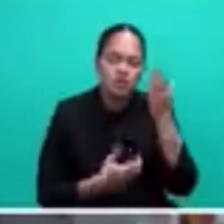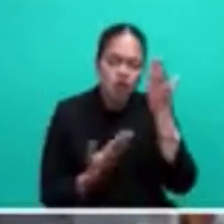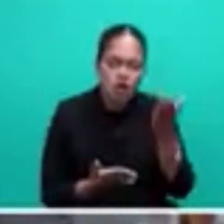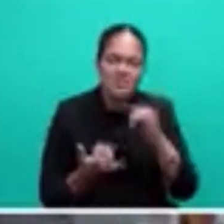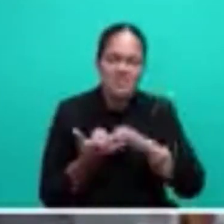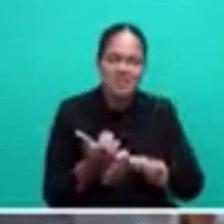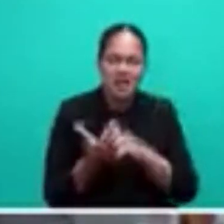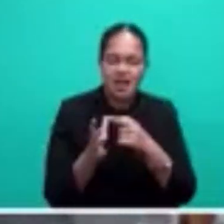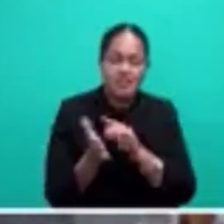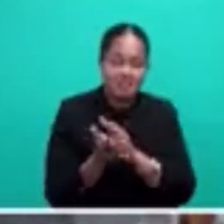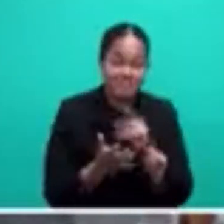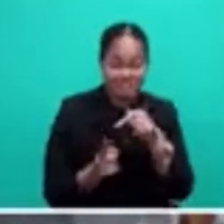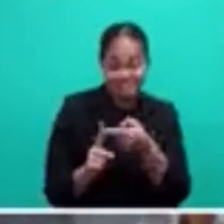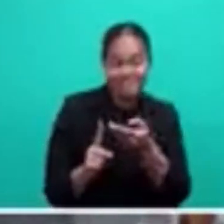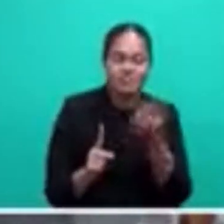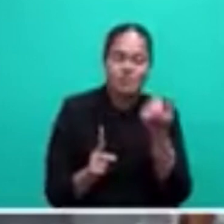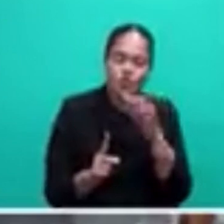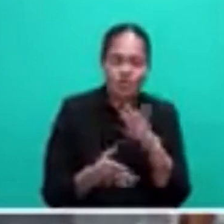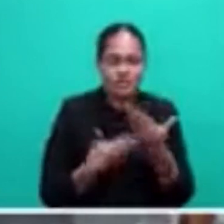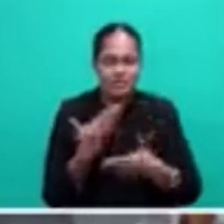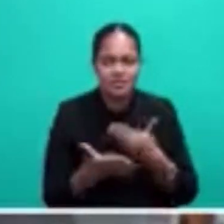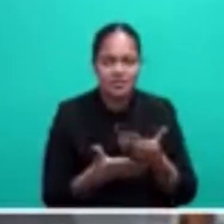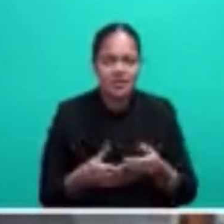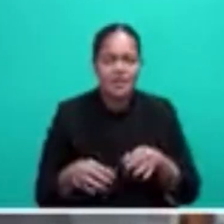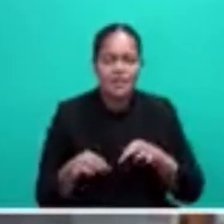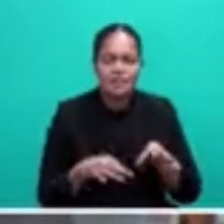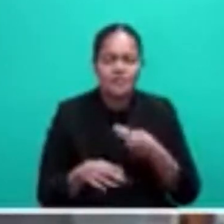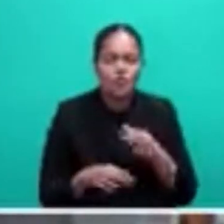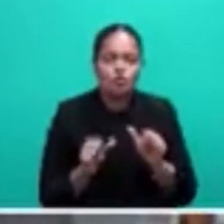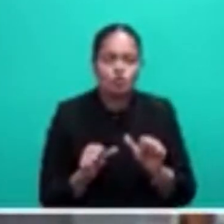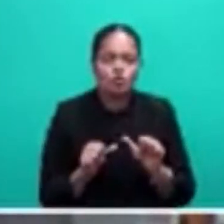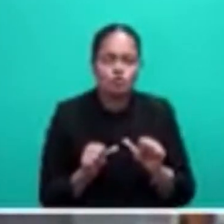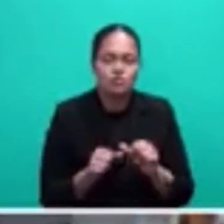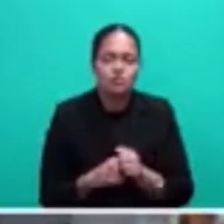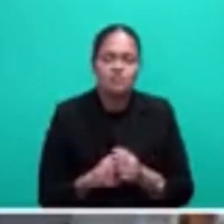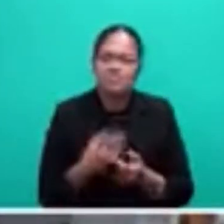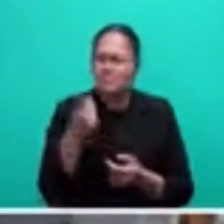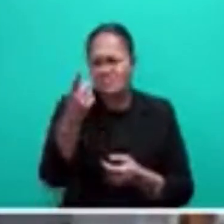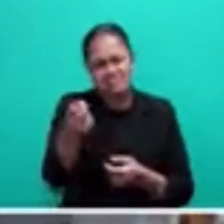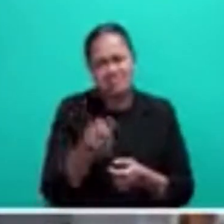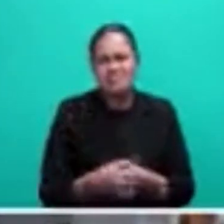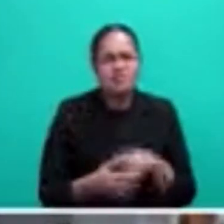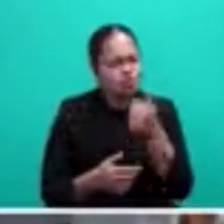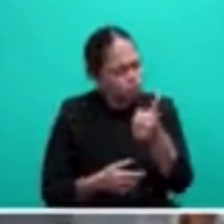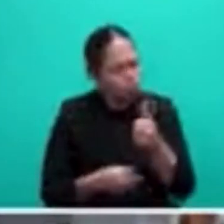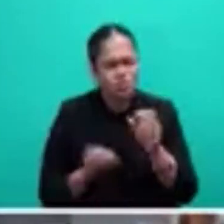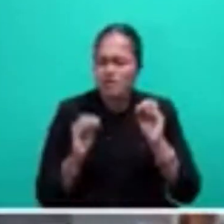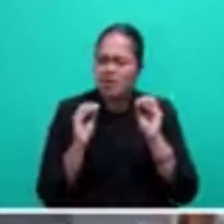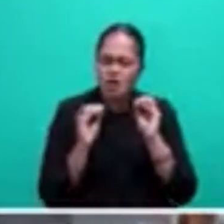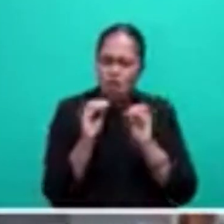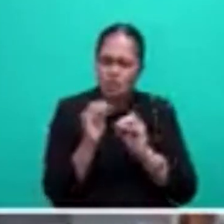Sashi Kiran, has outlined our ministry plans for social protection. That's a very interesting observation made by